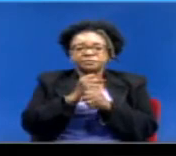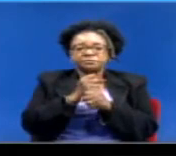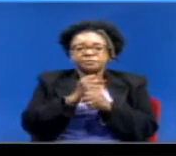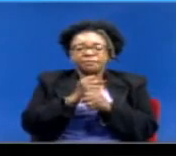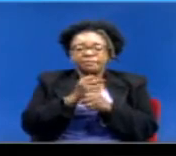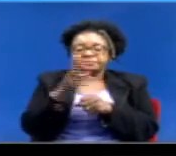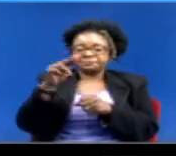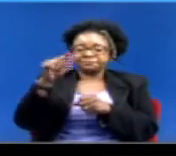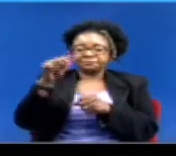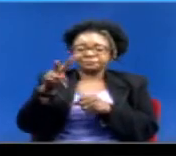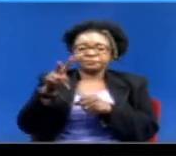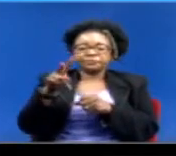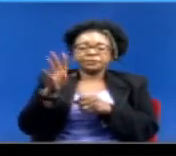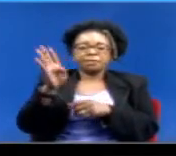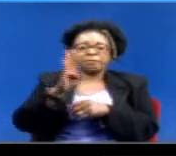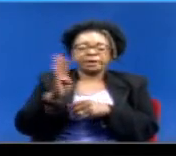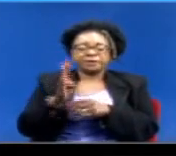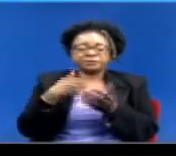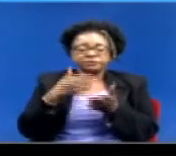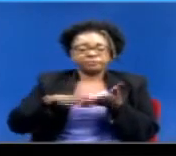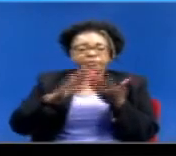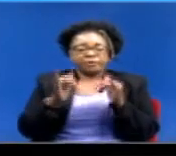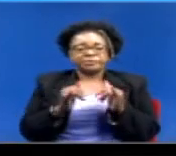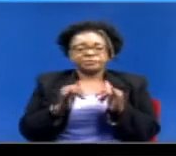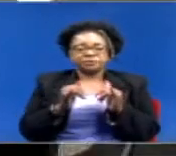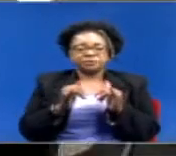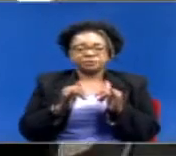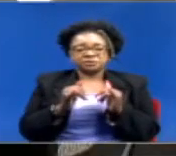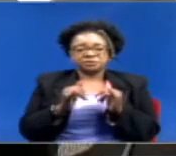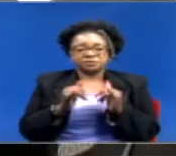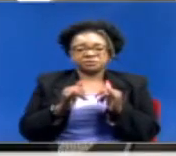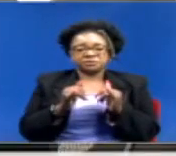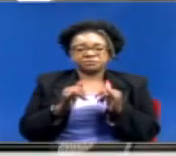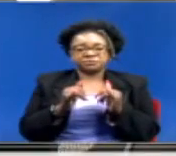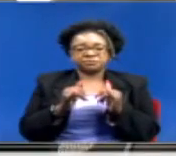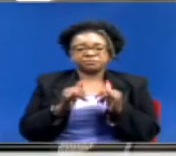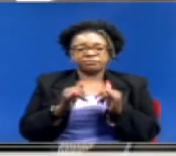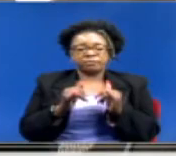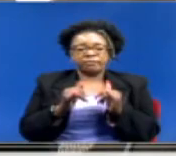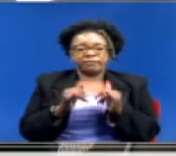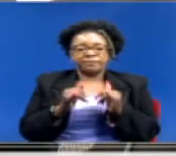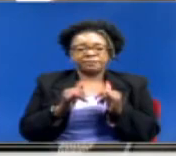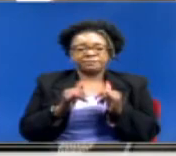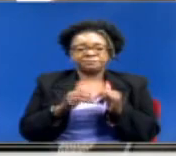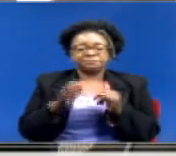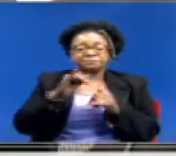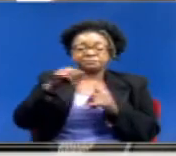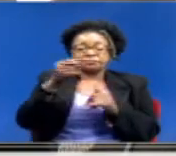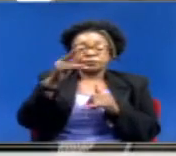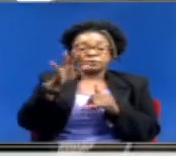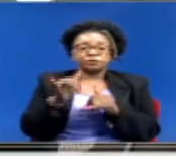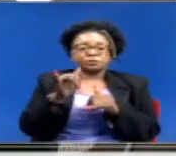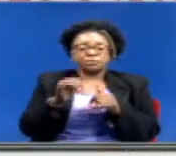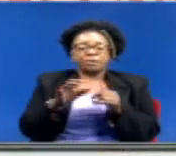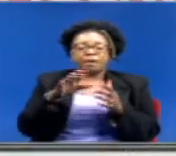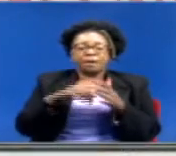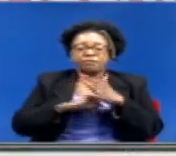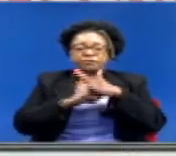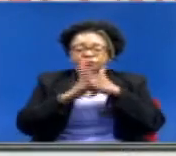NTV's Brian Mushiri with the details. Judy Jepchirchir, the founder and director of